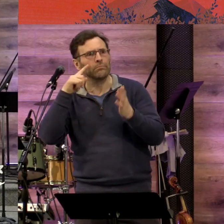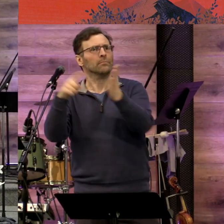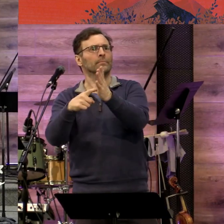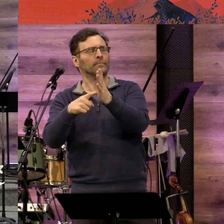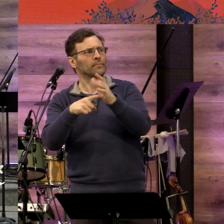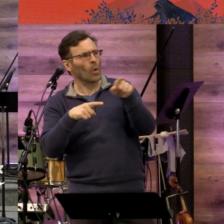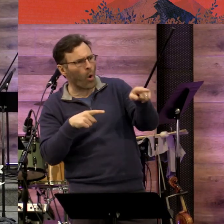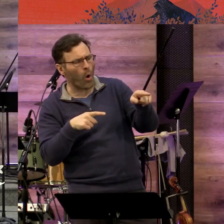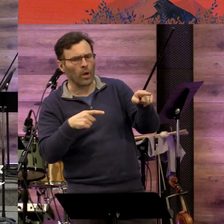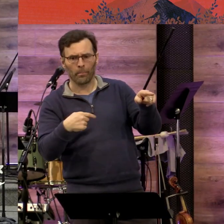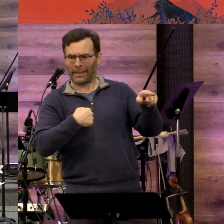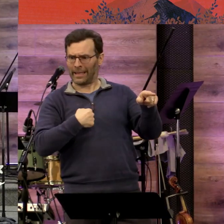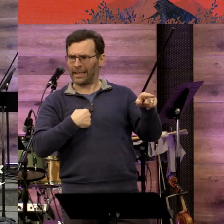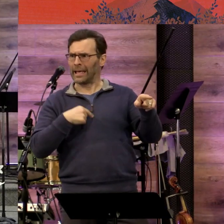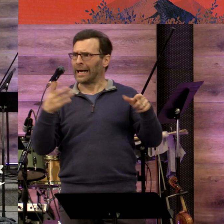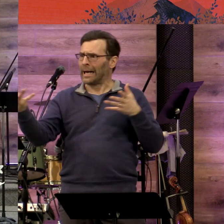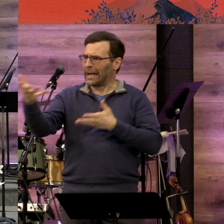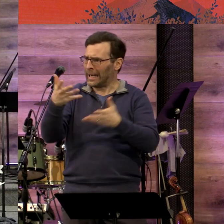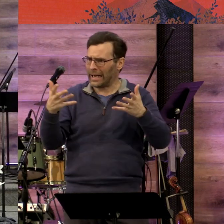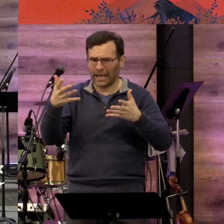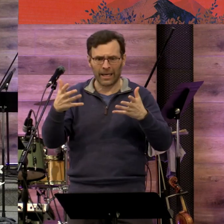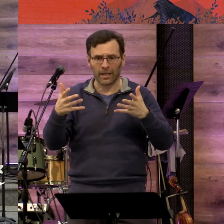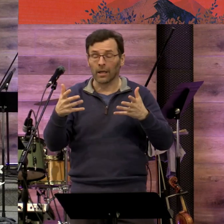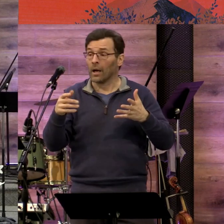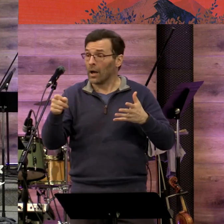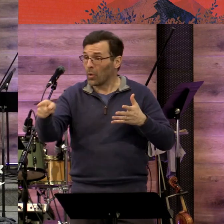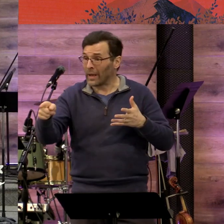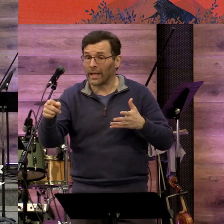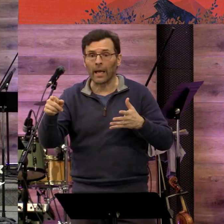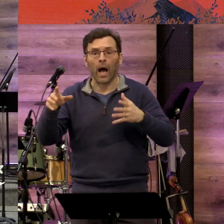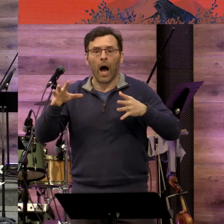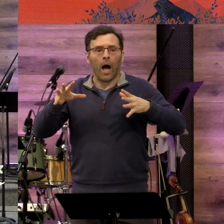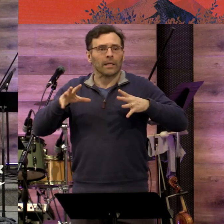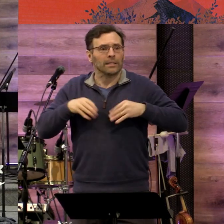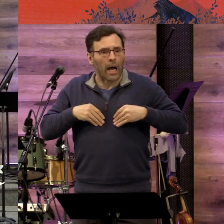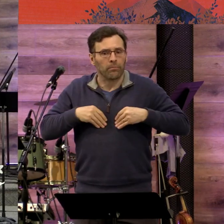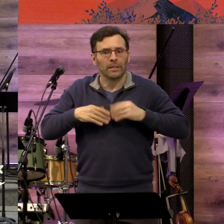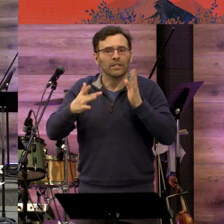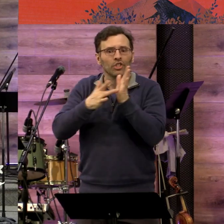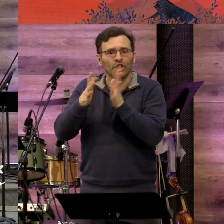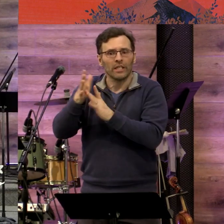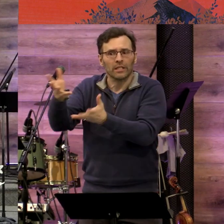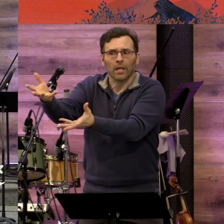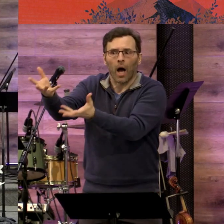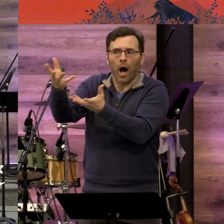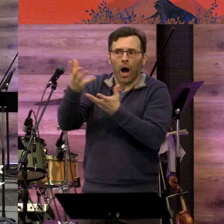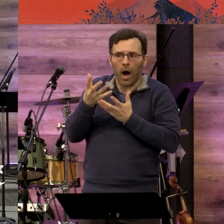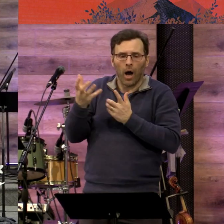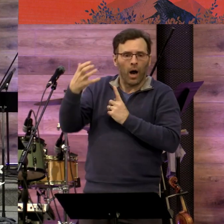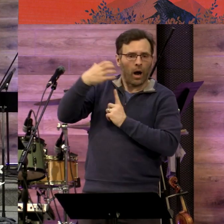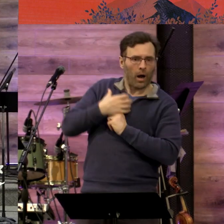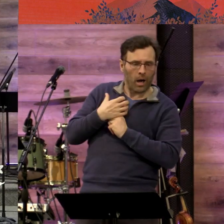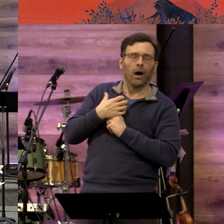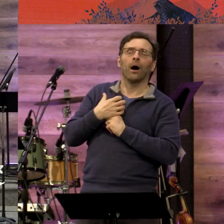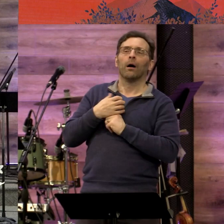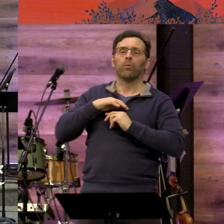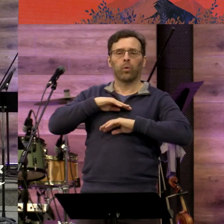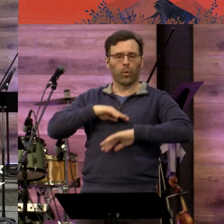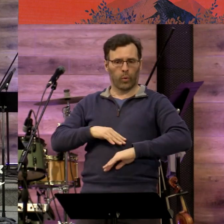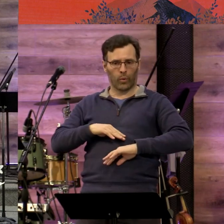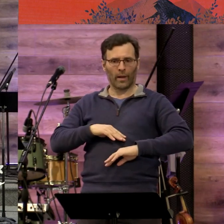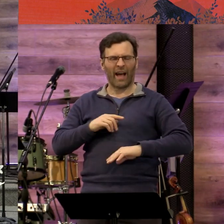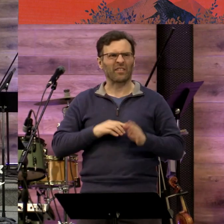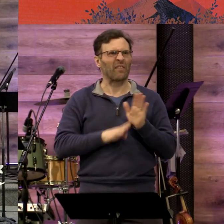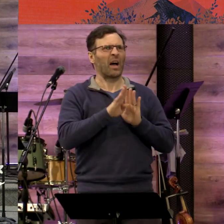you and me, and we can actually find rest in freedom in embracing the identity he gives us rather than forging our